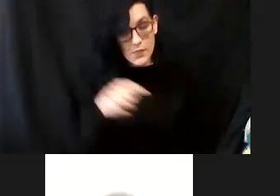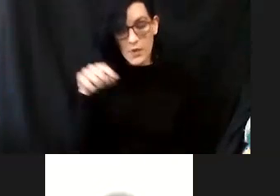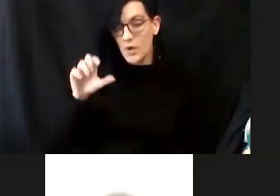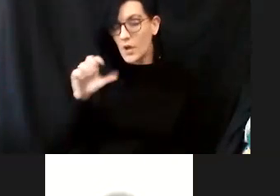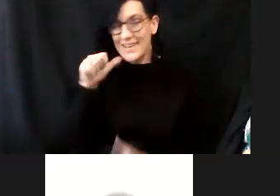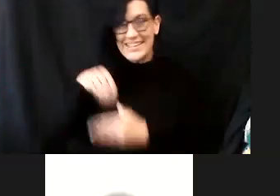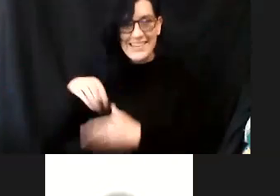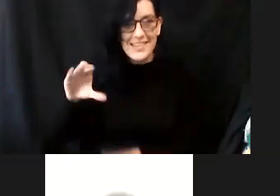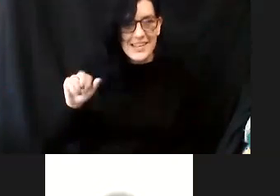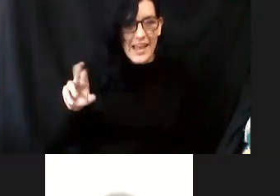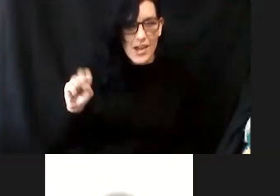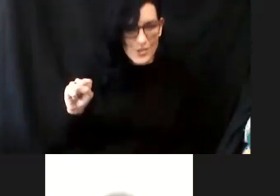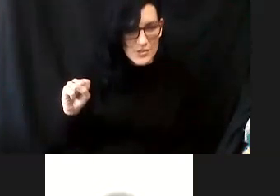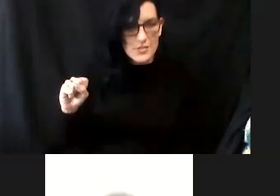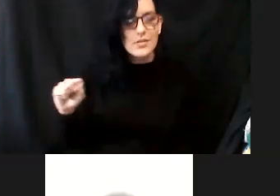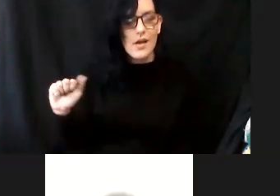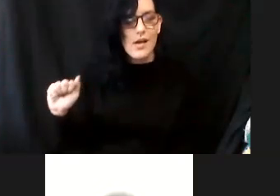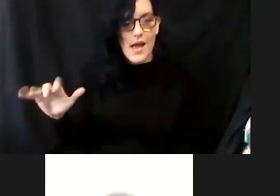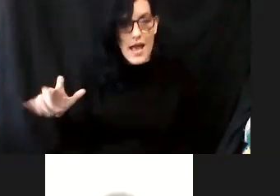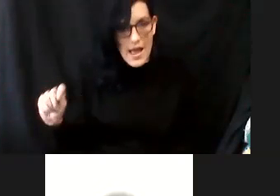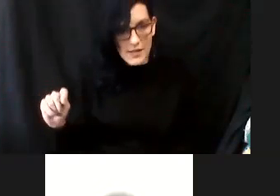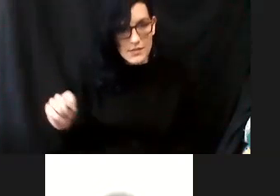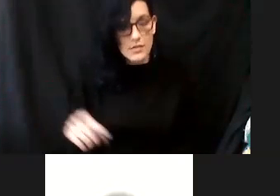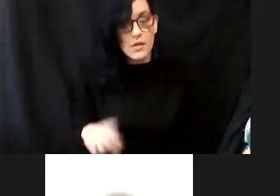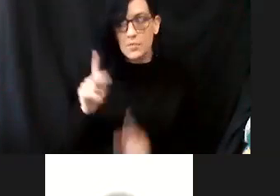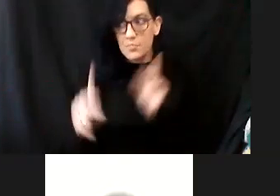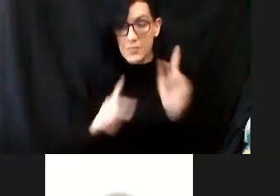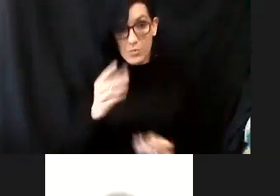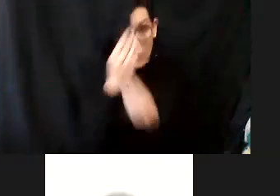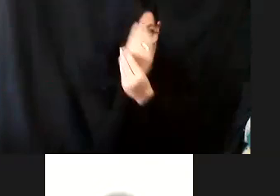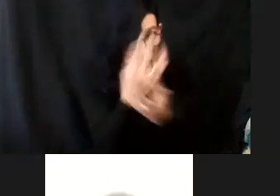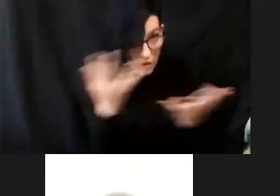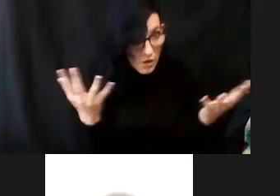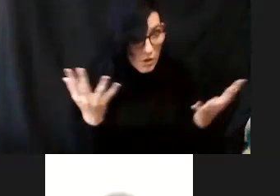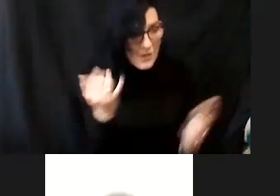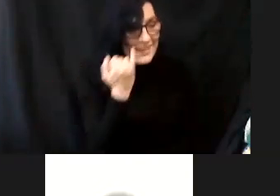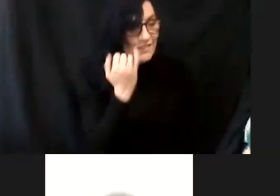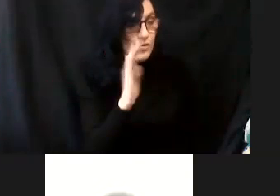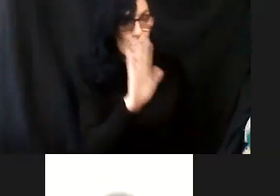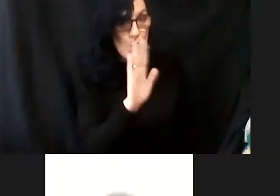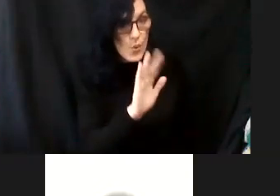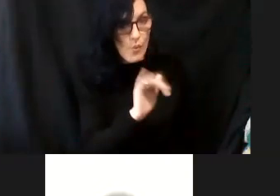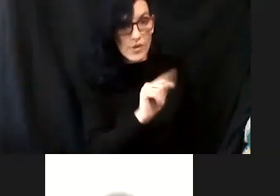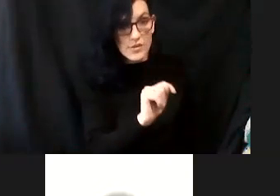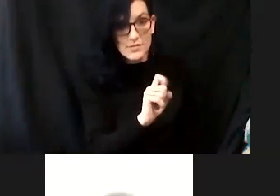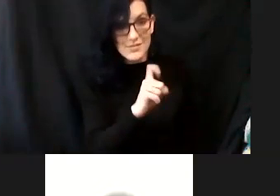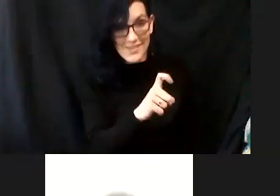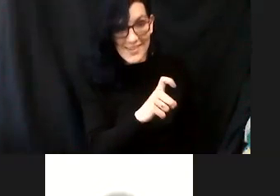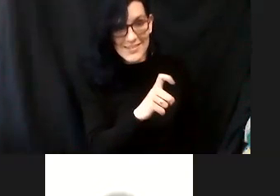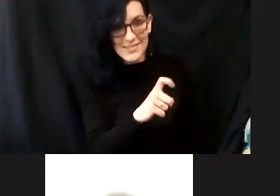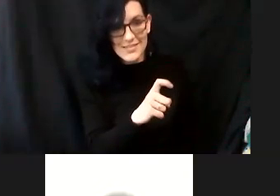and their servicers have been telling people that if somebody's tax refund was taken, up